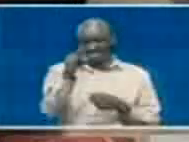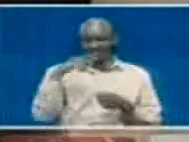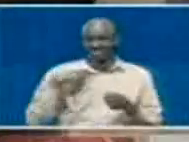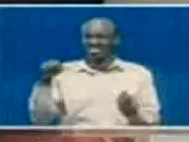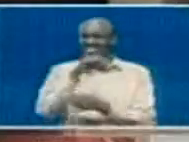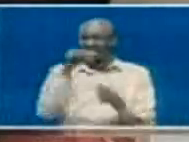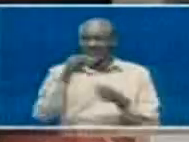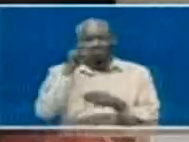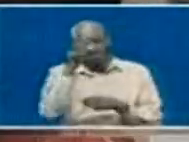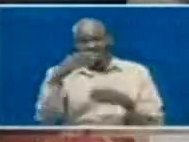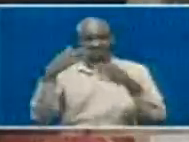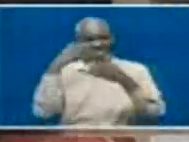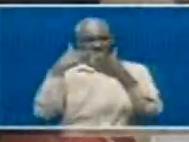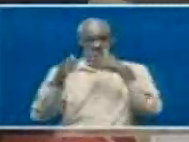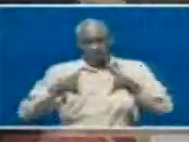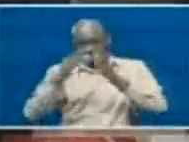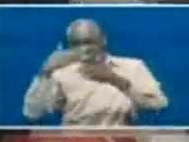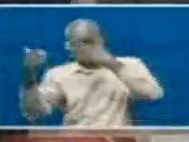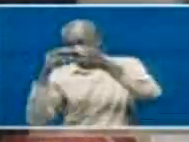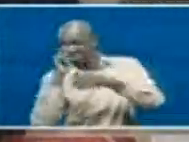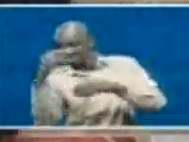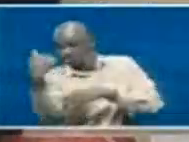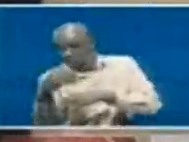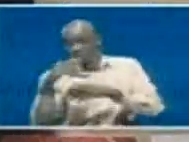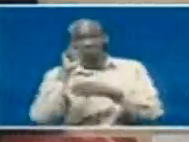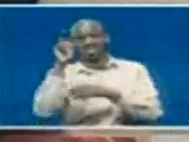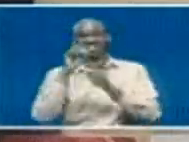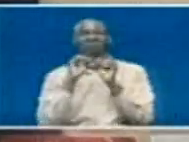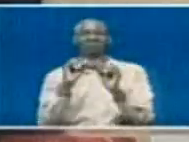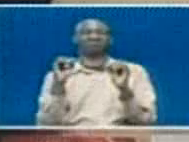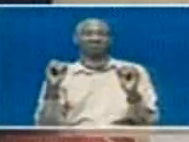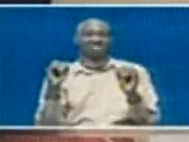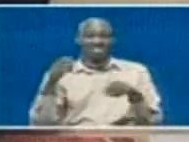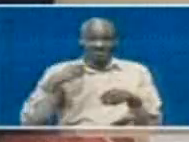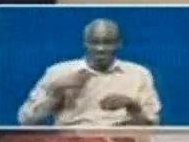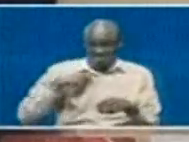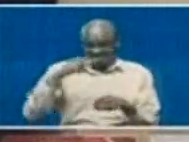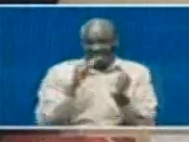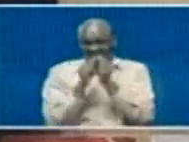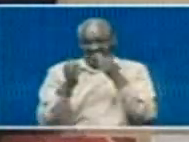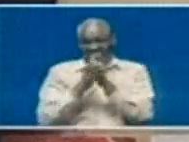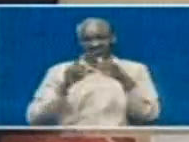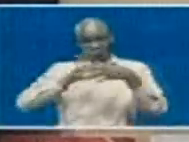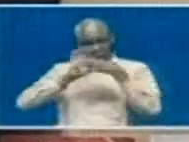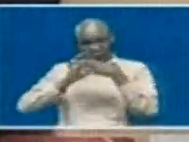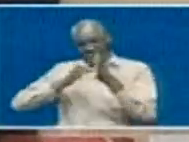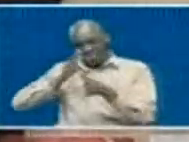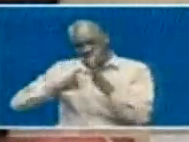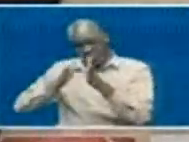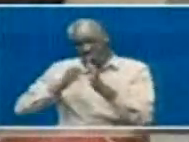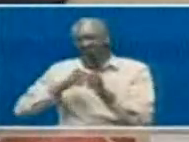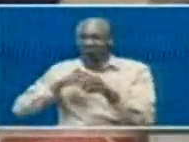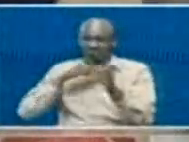I've never ever sold a stop sign. That 18-wheeler can't stop in